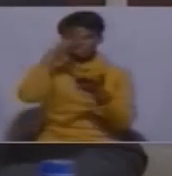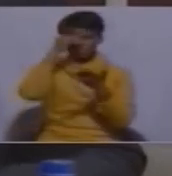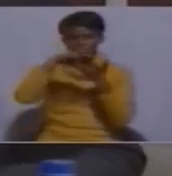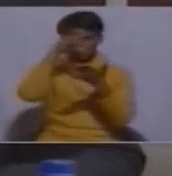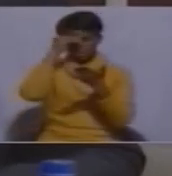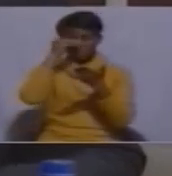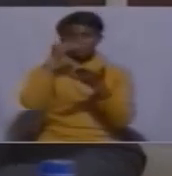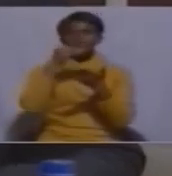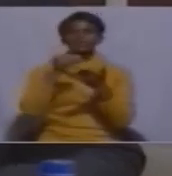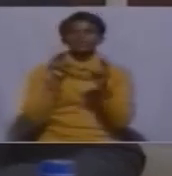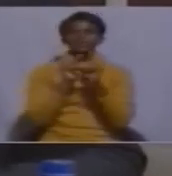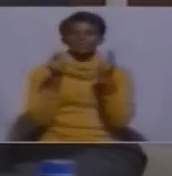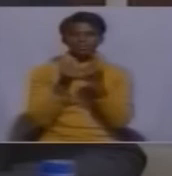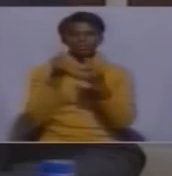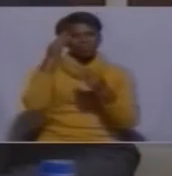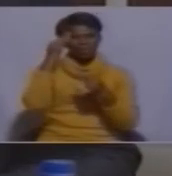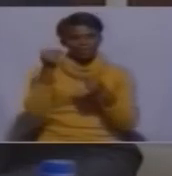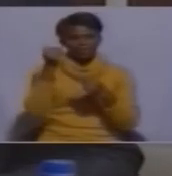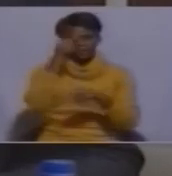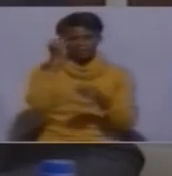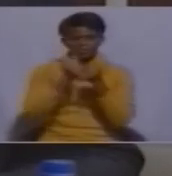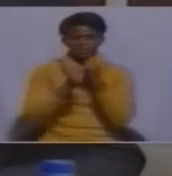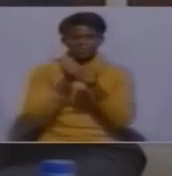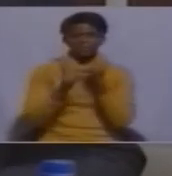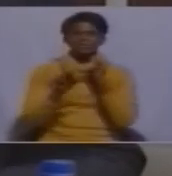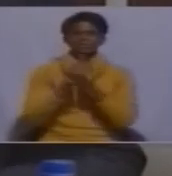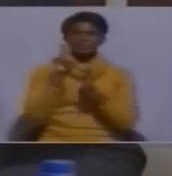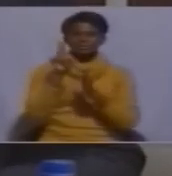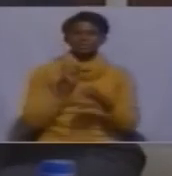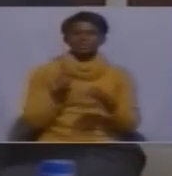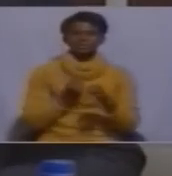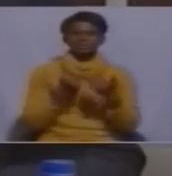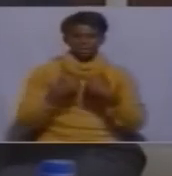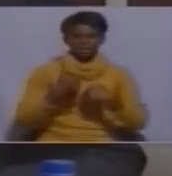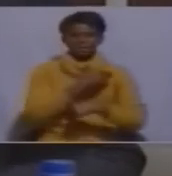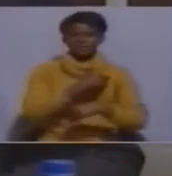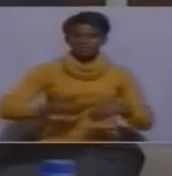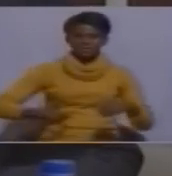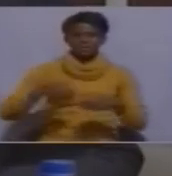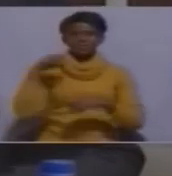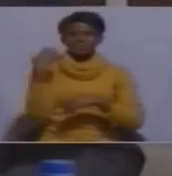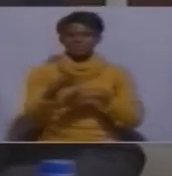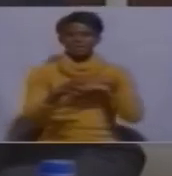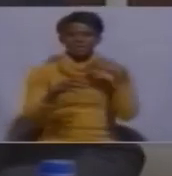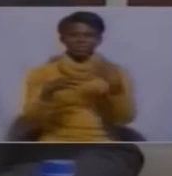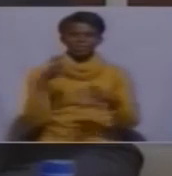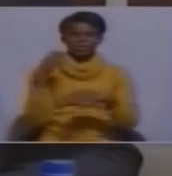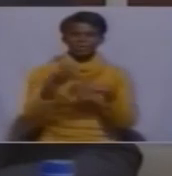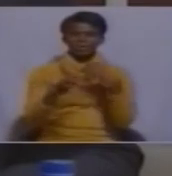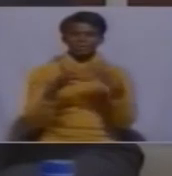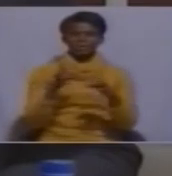leadership, allegedly because they said we were inciting students to riot, which we actually didn't do. But